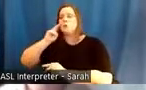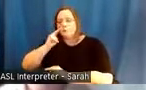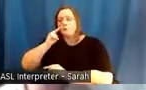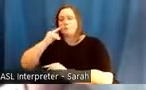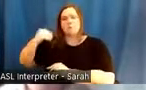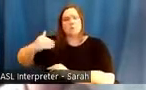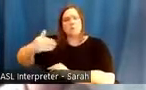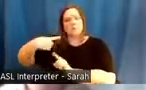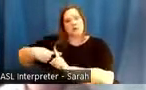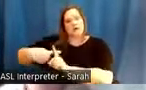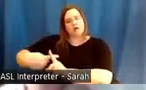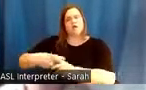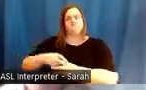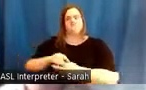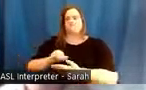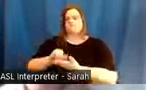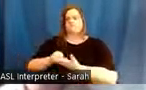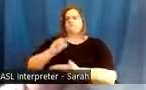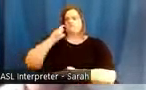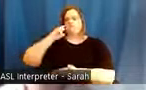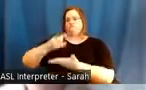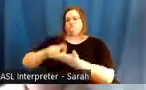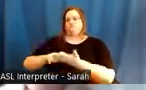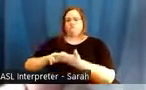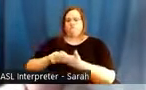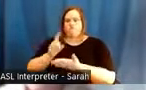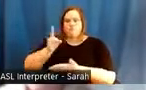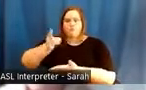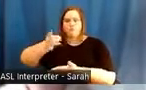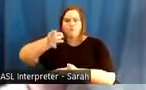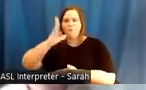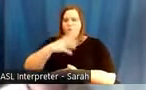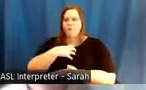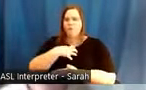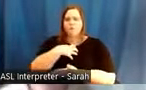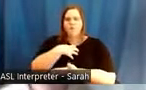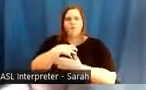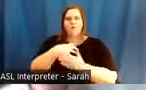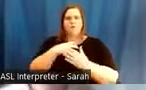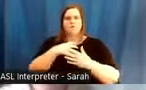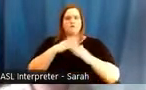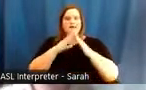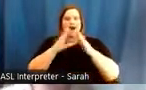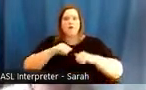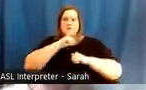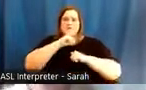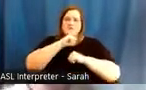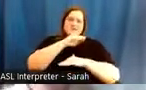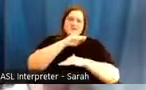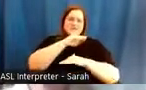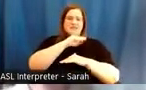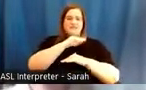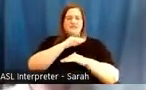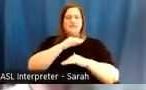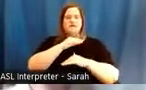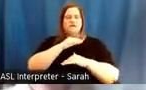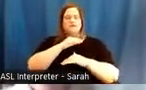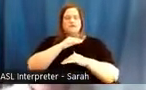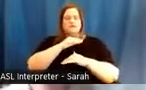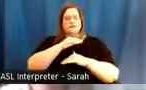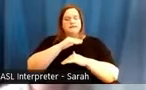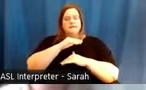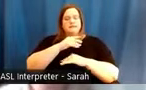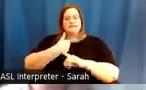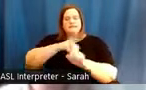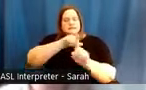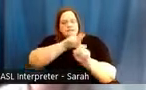was impossible not to notice how appallingly filthy the house was. We had to keep reminding